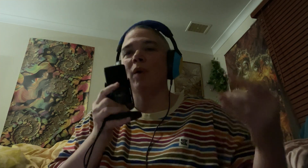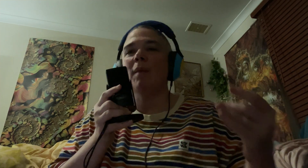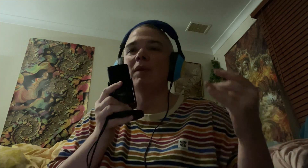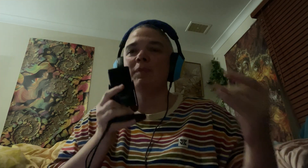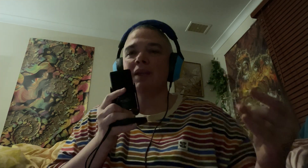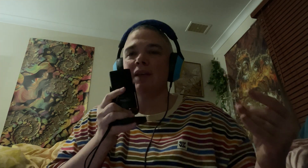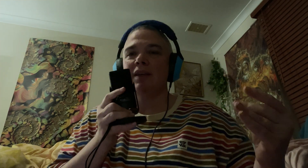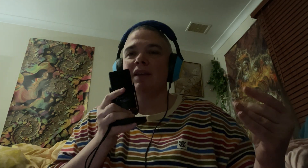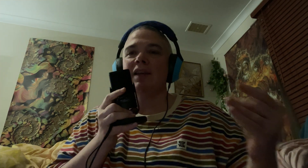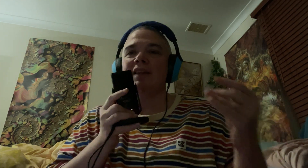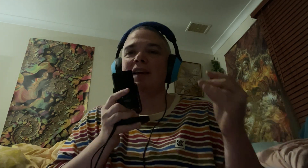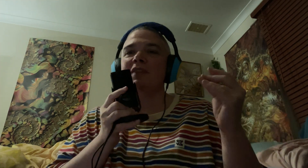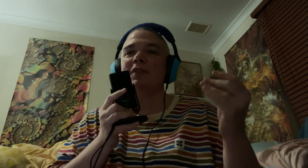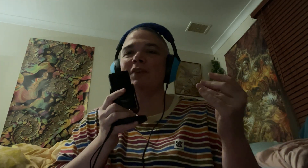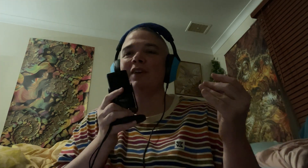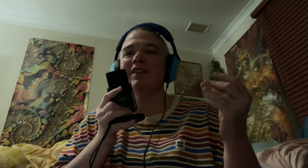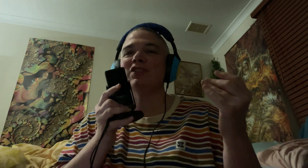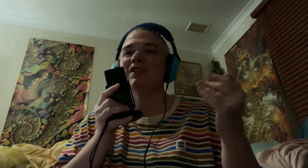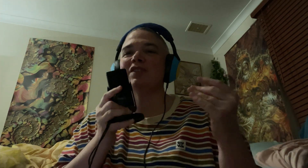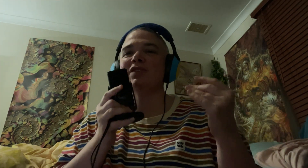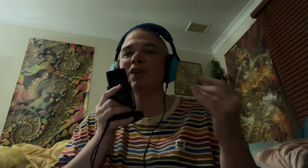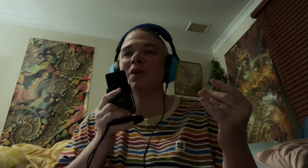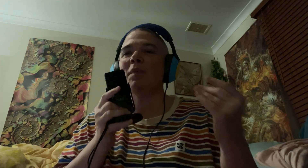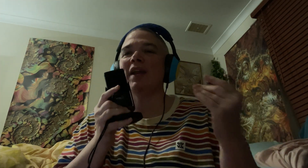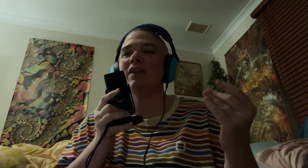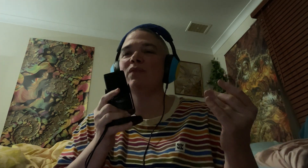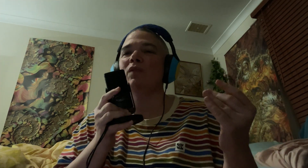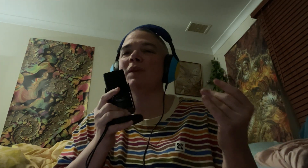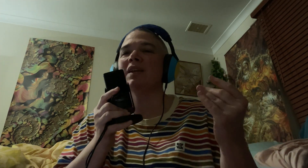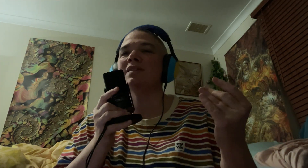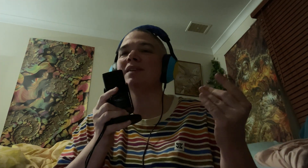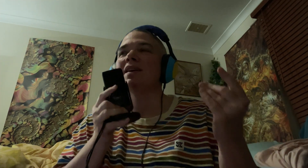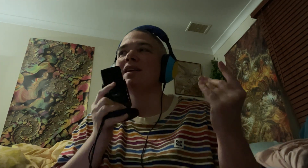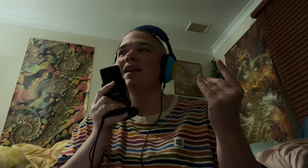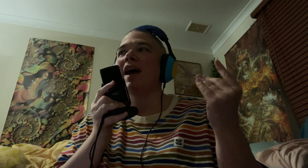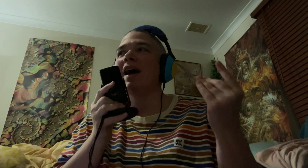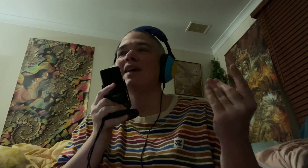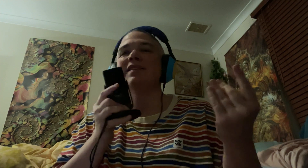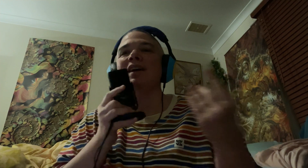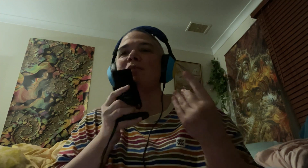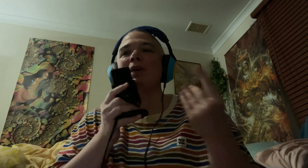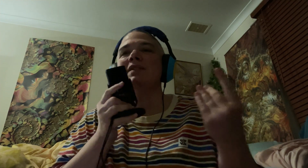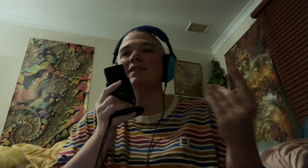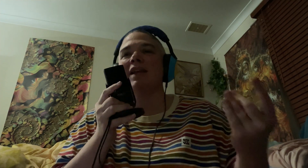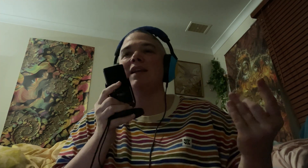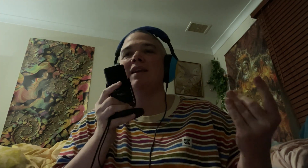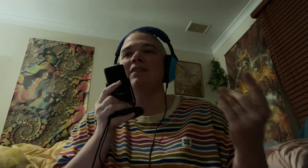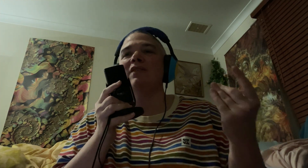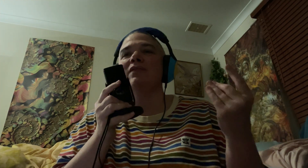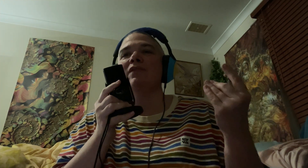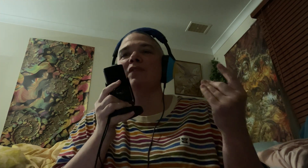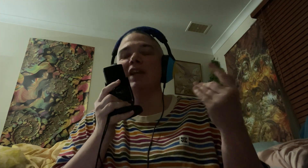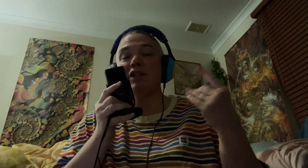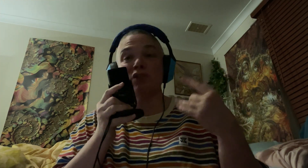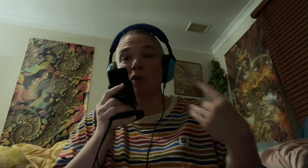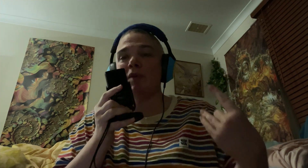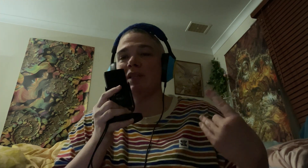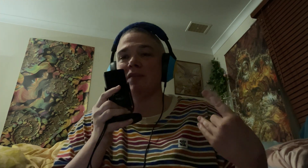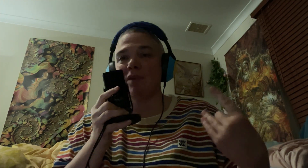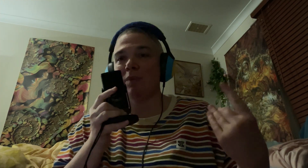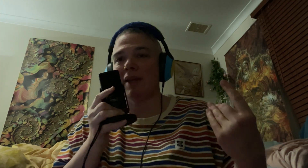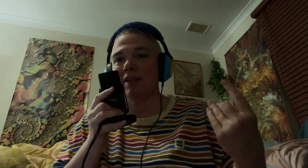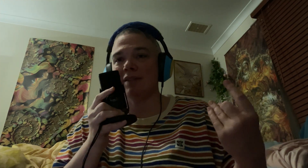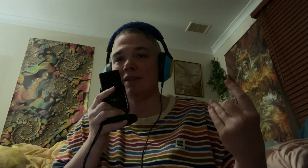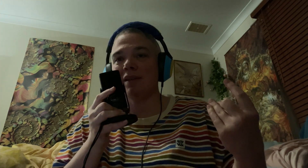The problem being, and it's just so painful because, as I've been saying in so